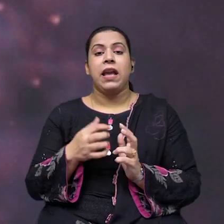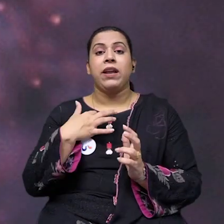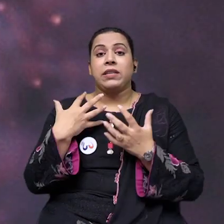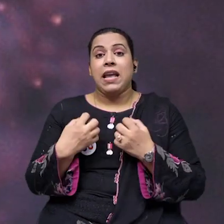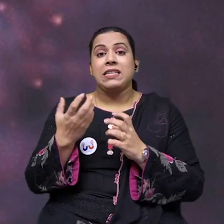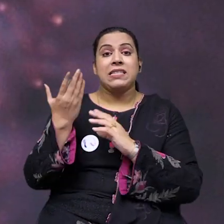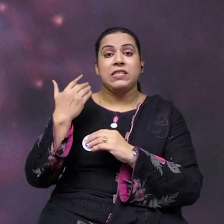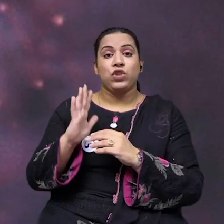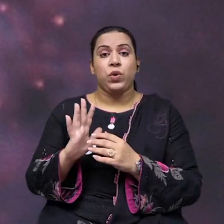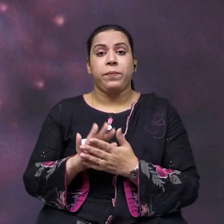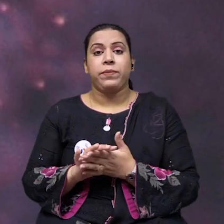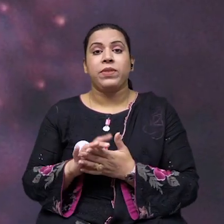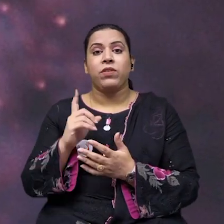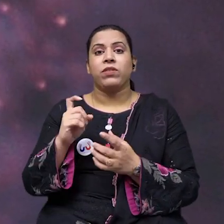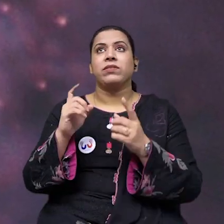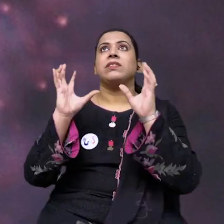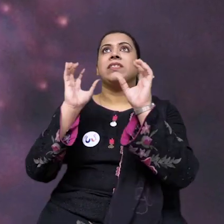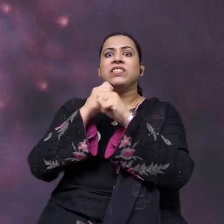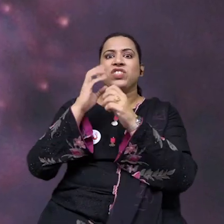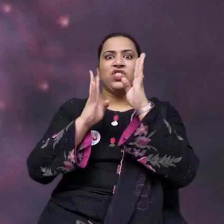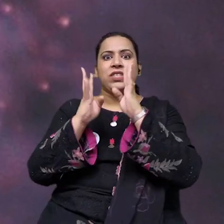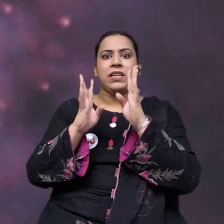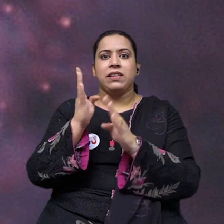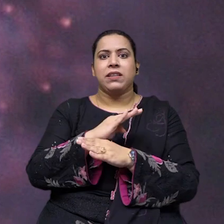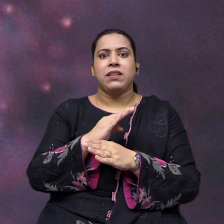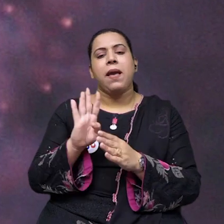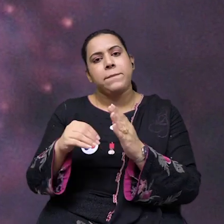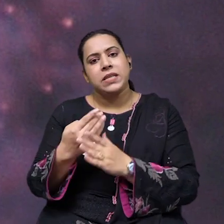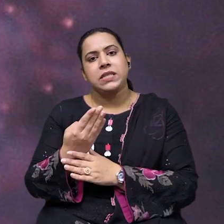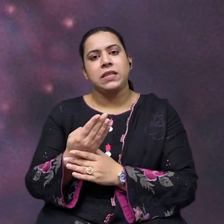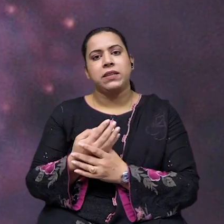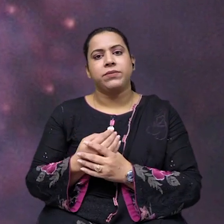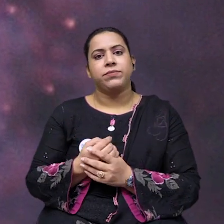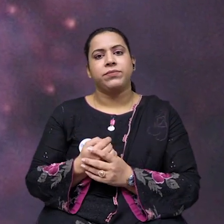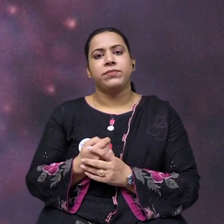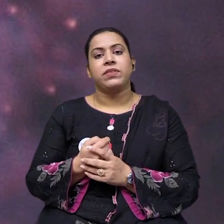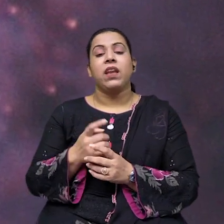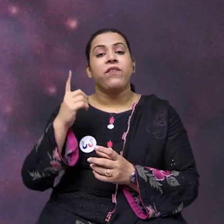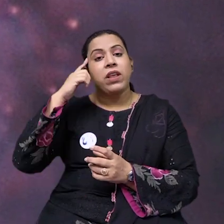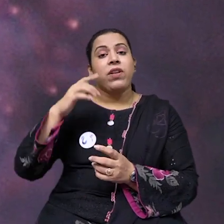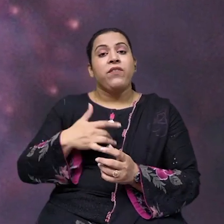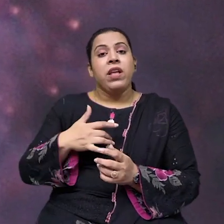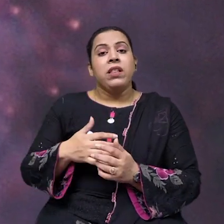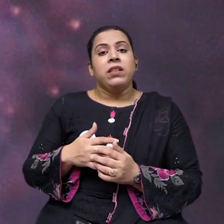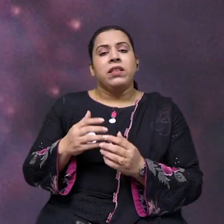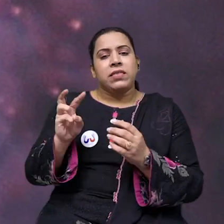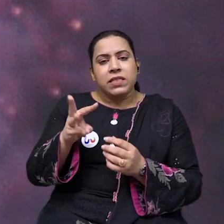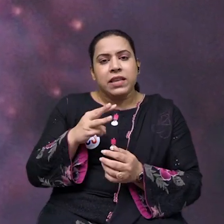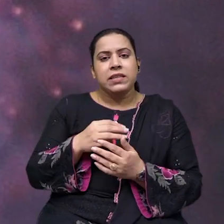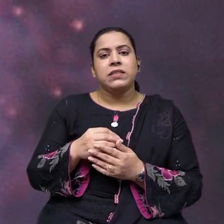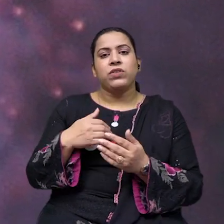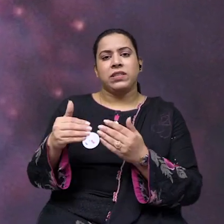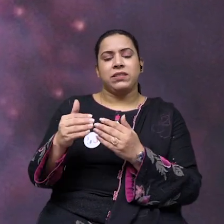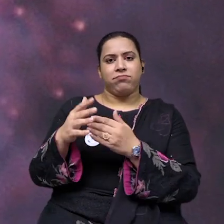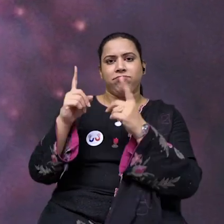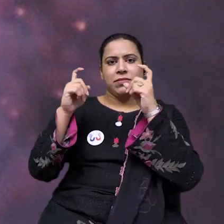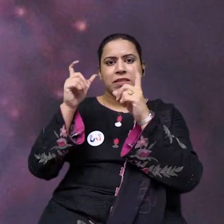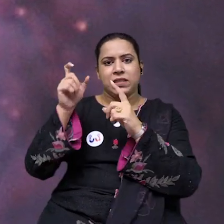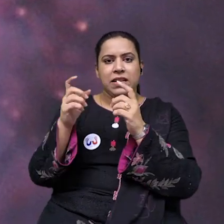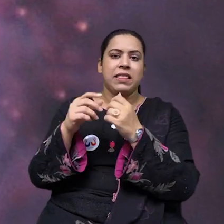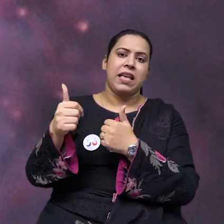be of the dumbbell nebula, and it's basically one of the first things that I photographed in the night